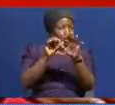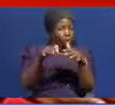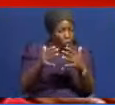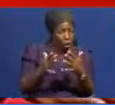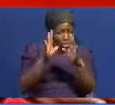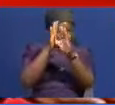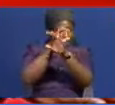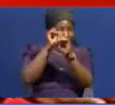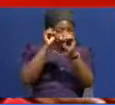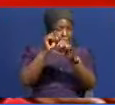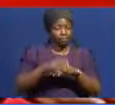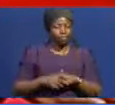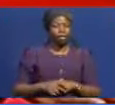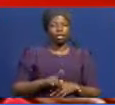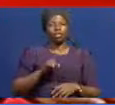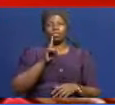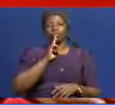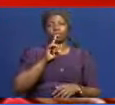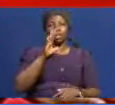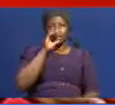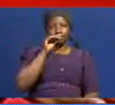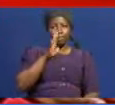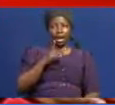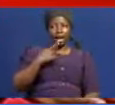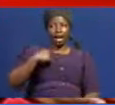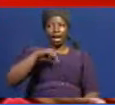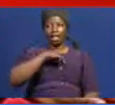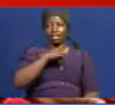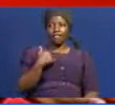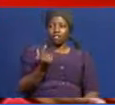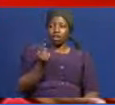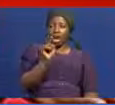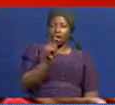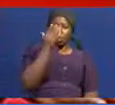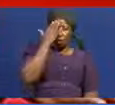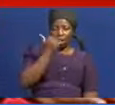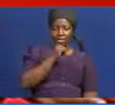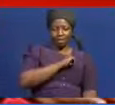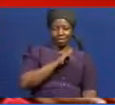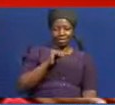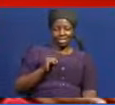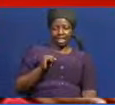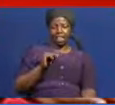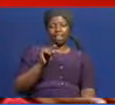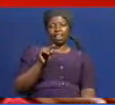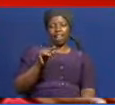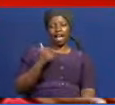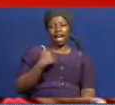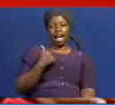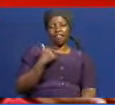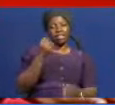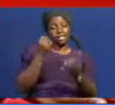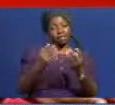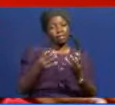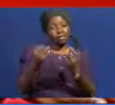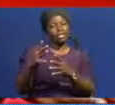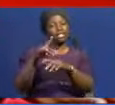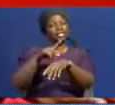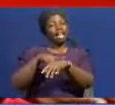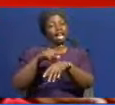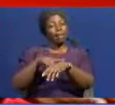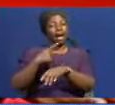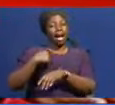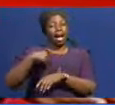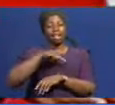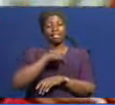the president. So, Mr. Speaker, we are here because the Senate actually has been on several occasions.